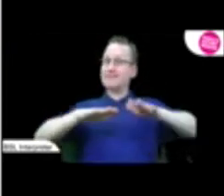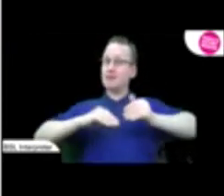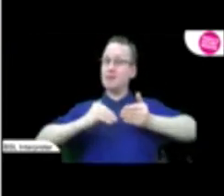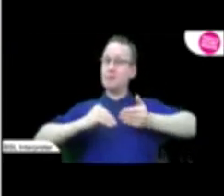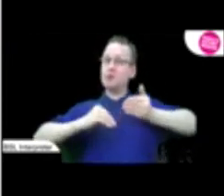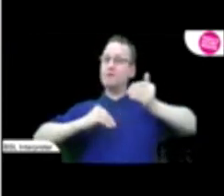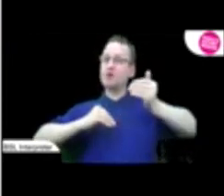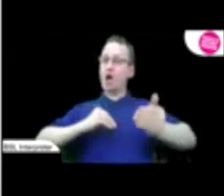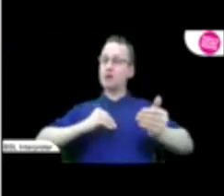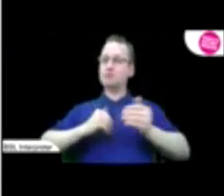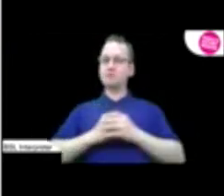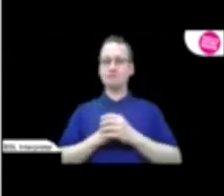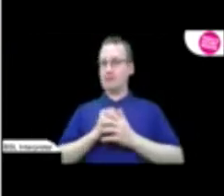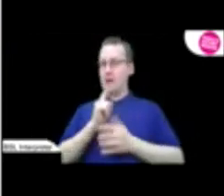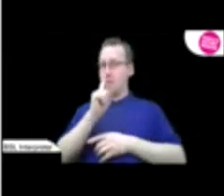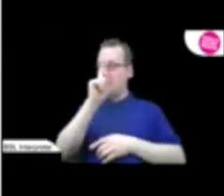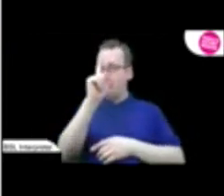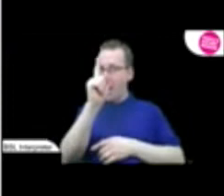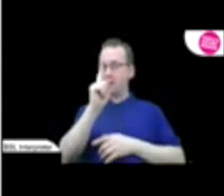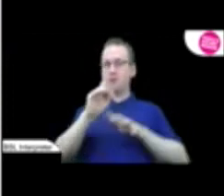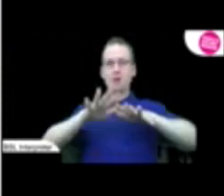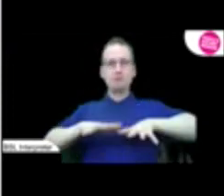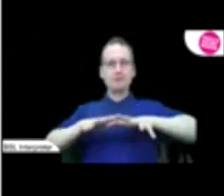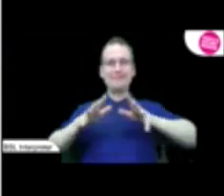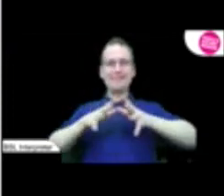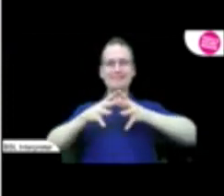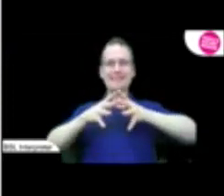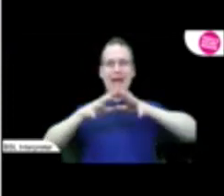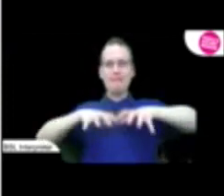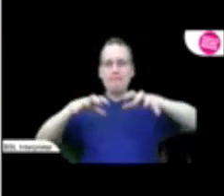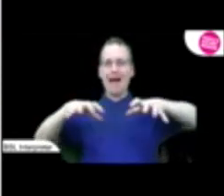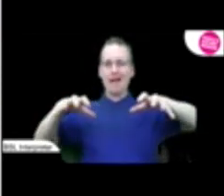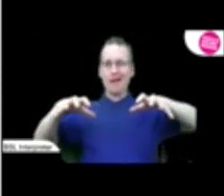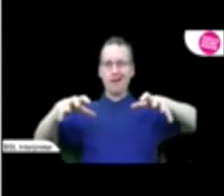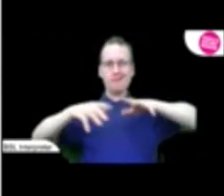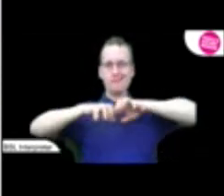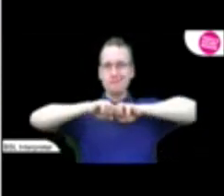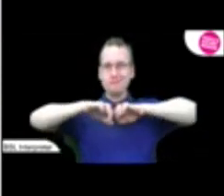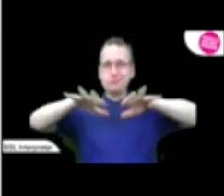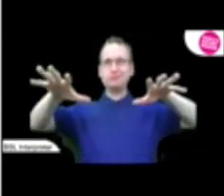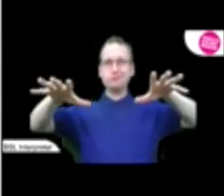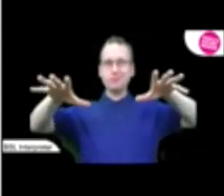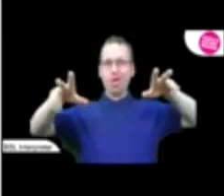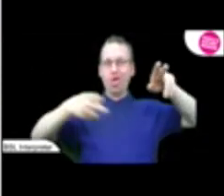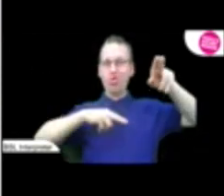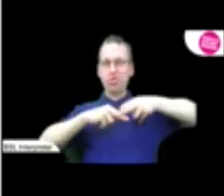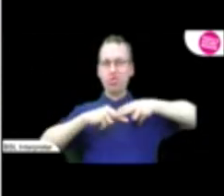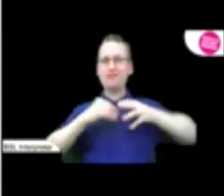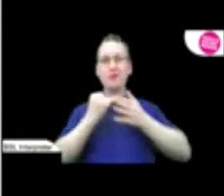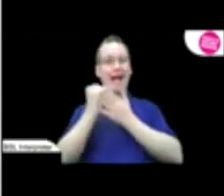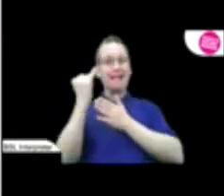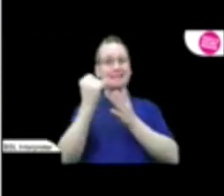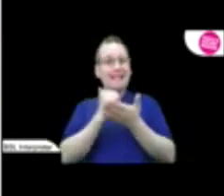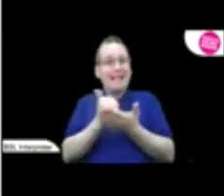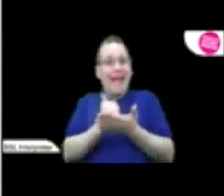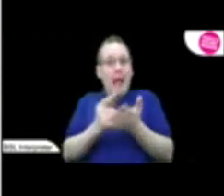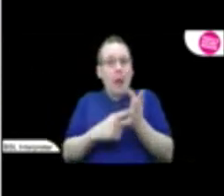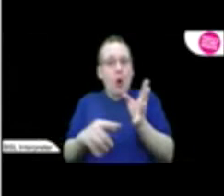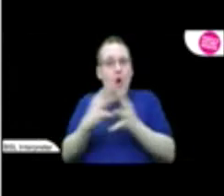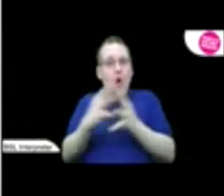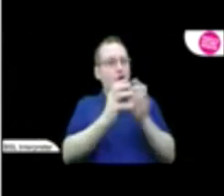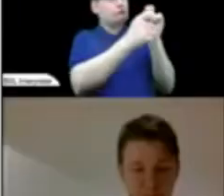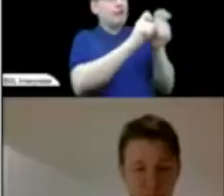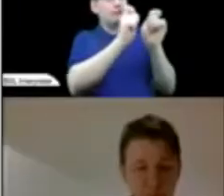time, the British Empire was pretty much over, and it was too late for anti-gay laws to be amended in